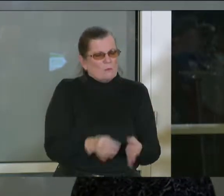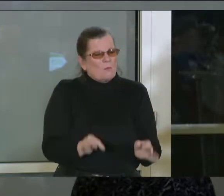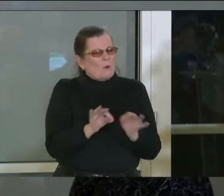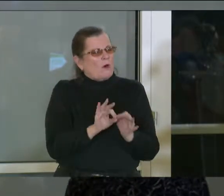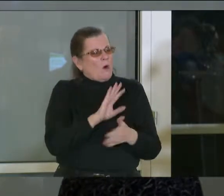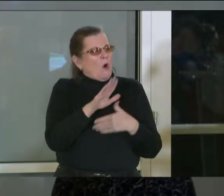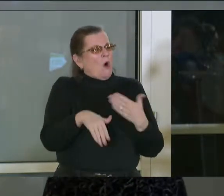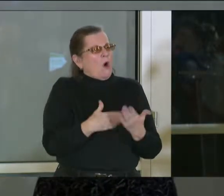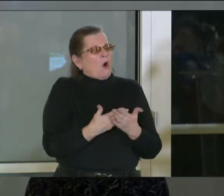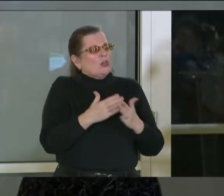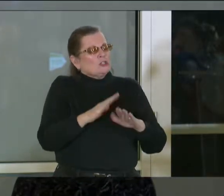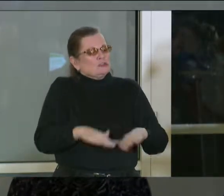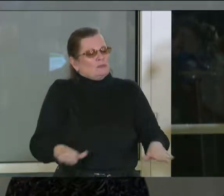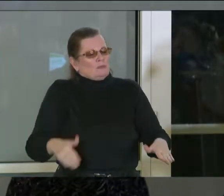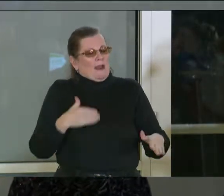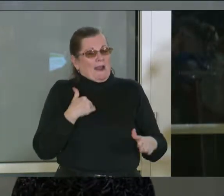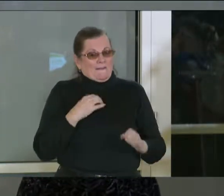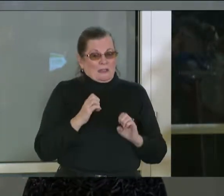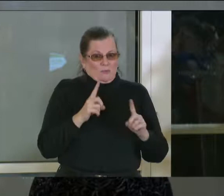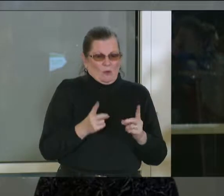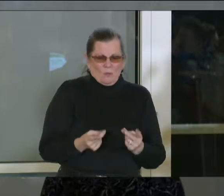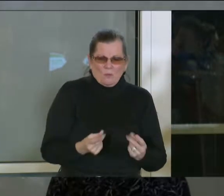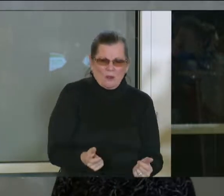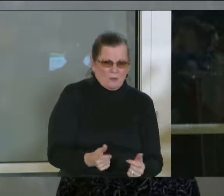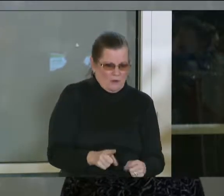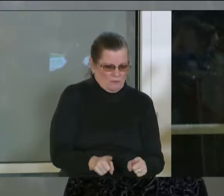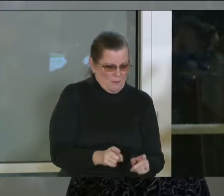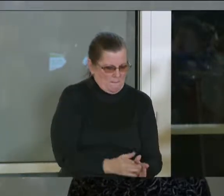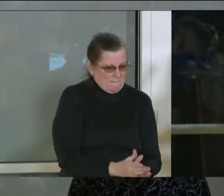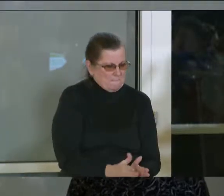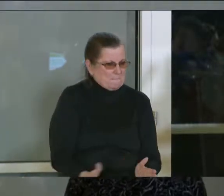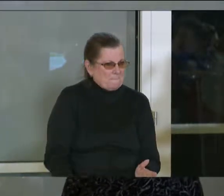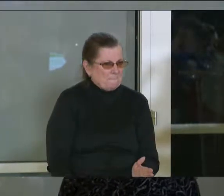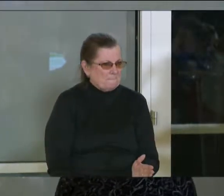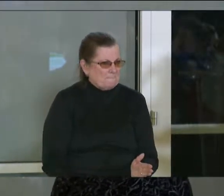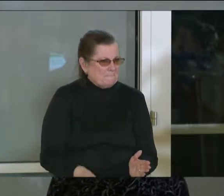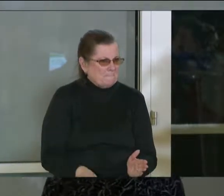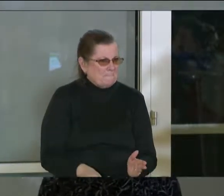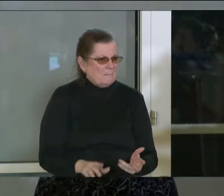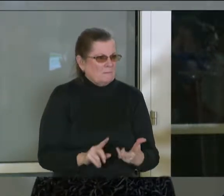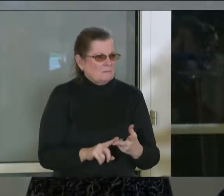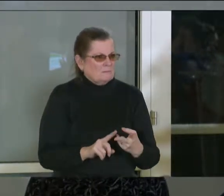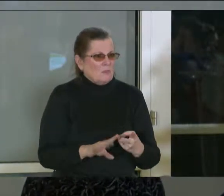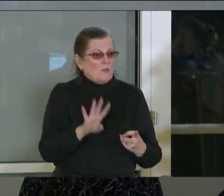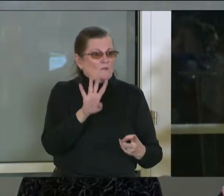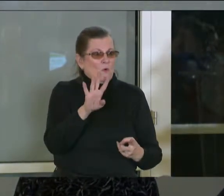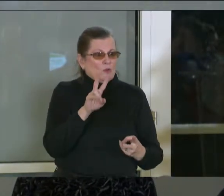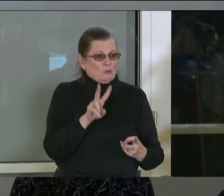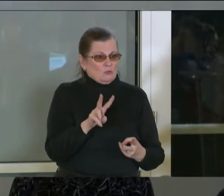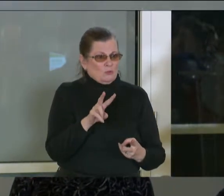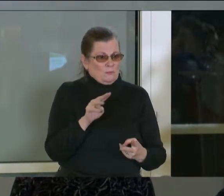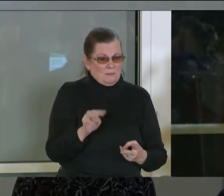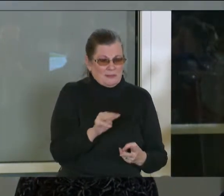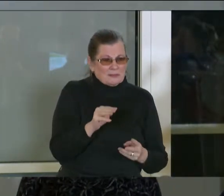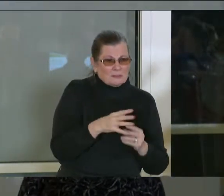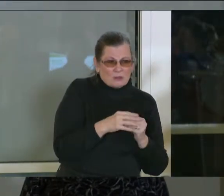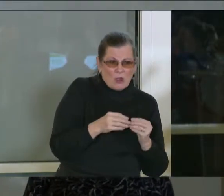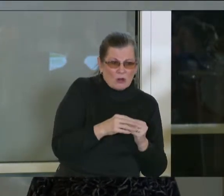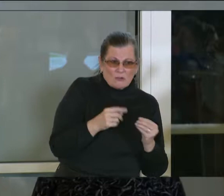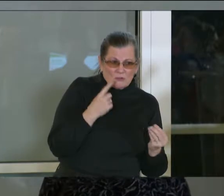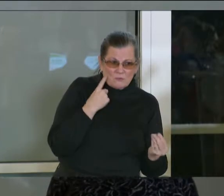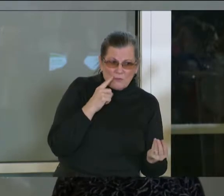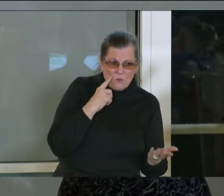bat. Secondly, we're asking for $42 million. That would be enough to hire an average of